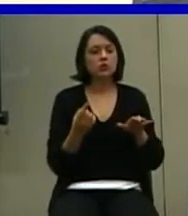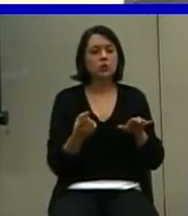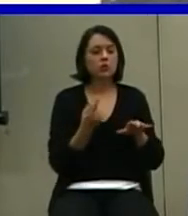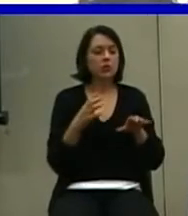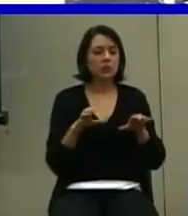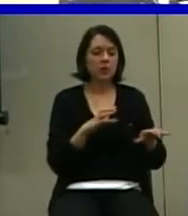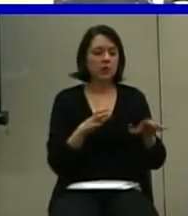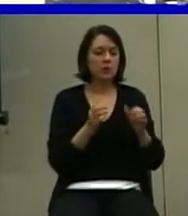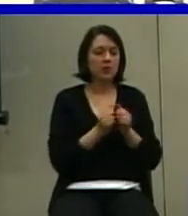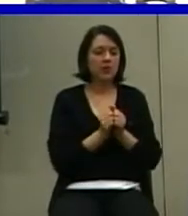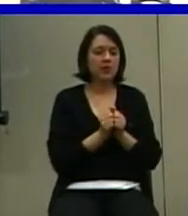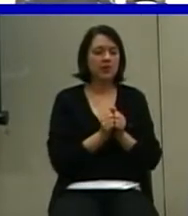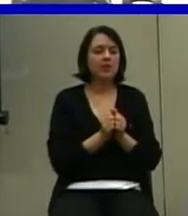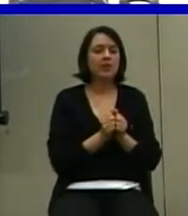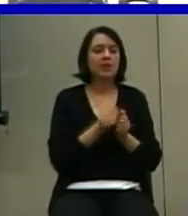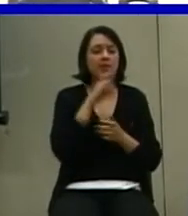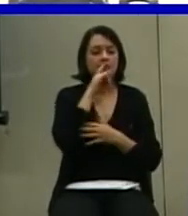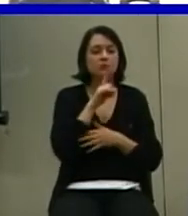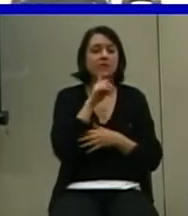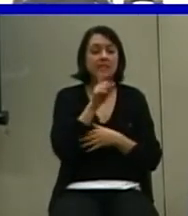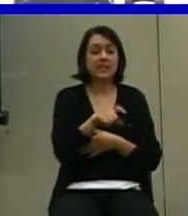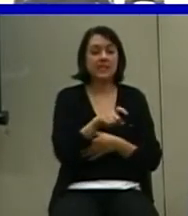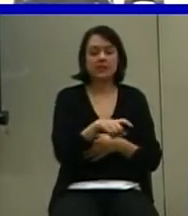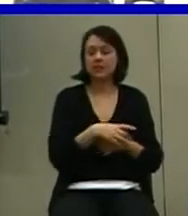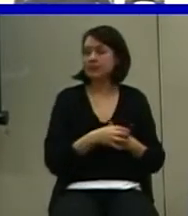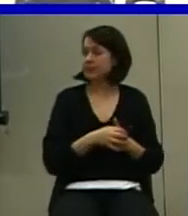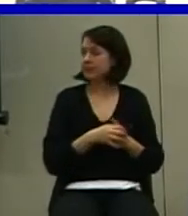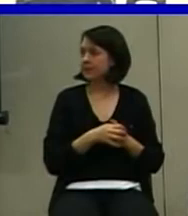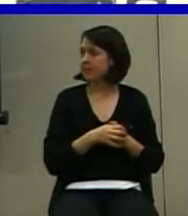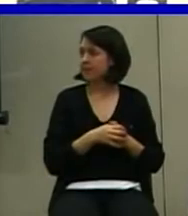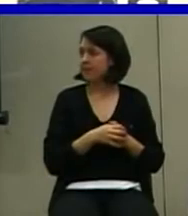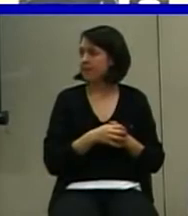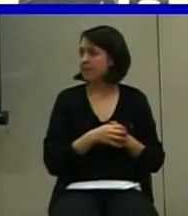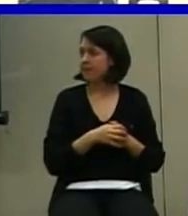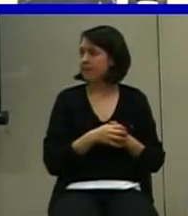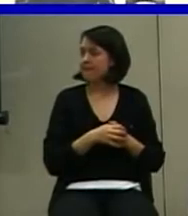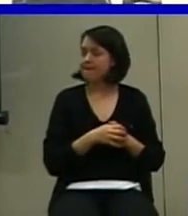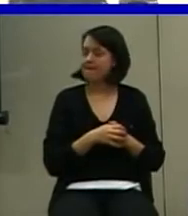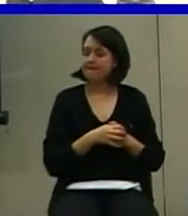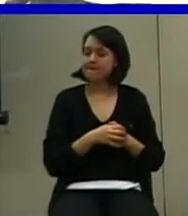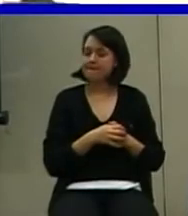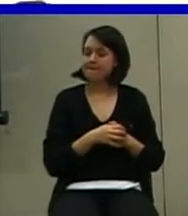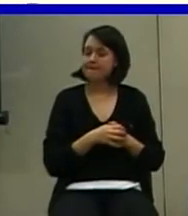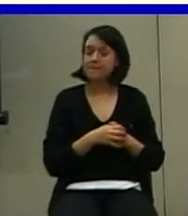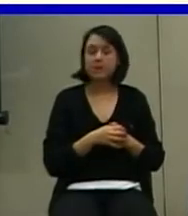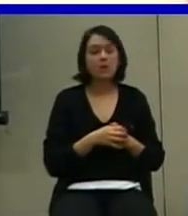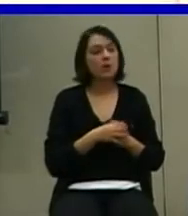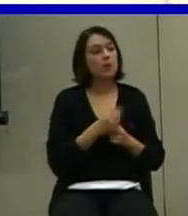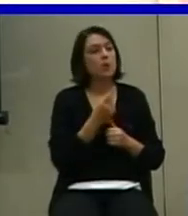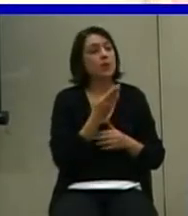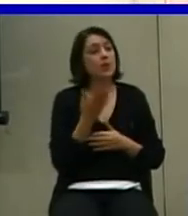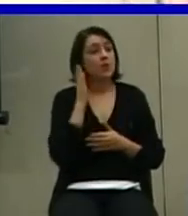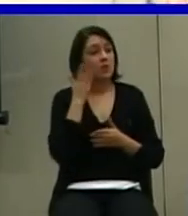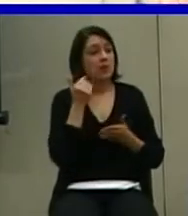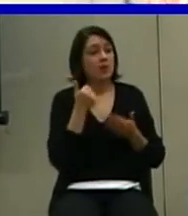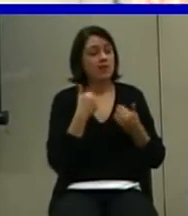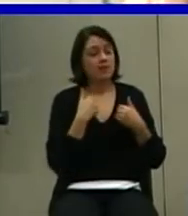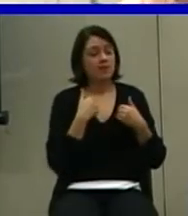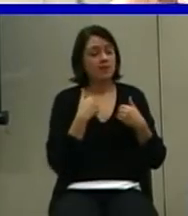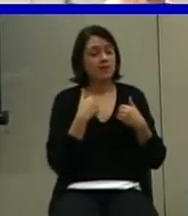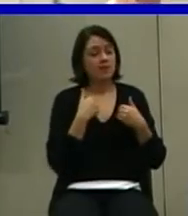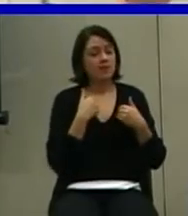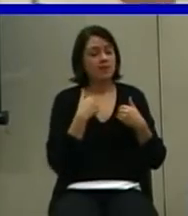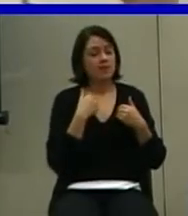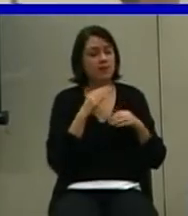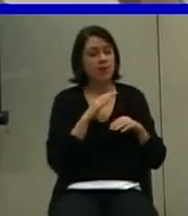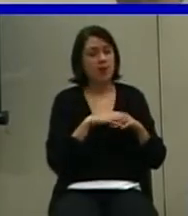with the amount of kids we can afford. So one of the things you're going to have that's on